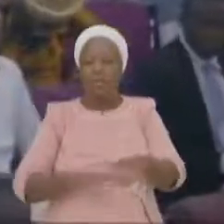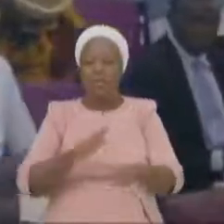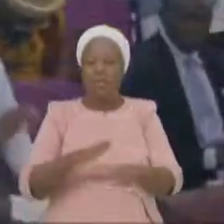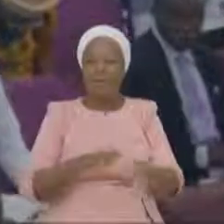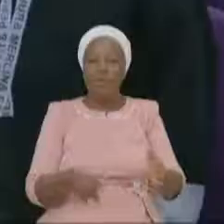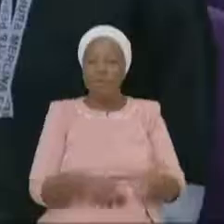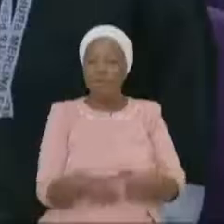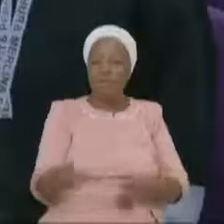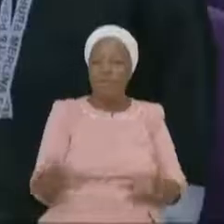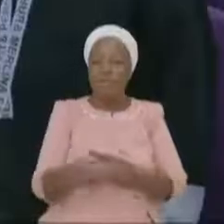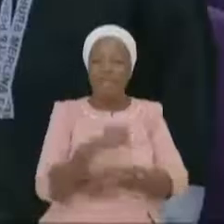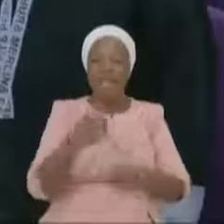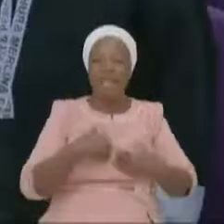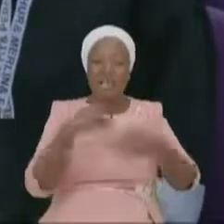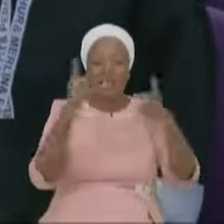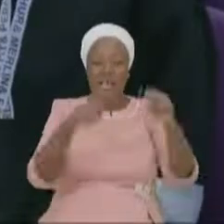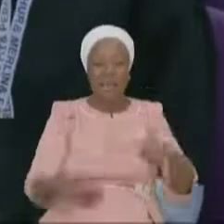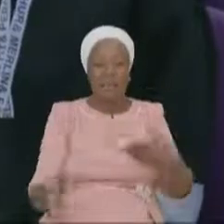come back.